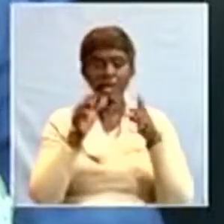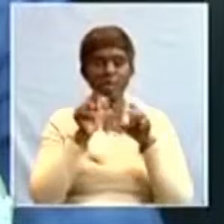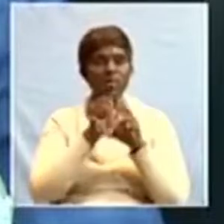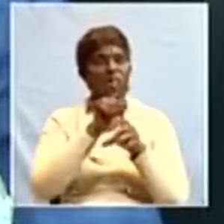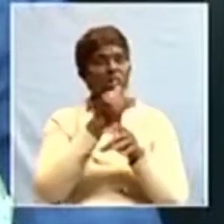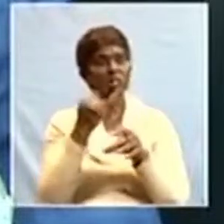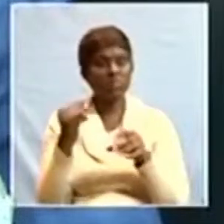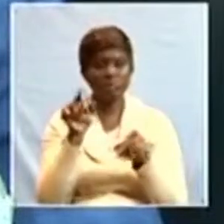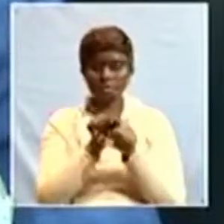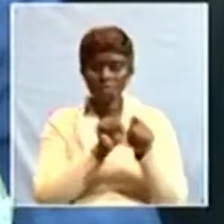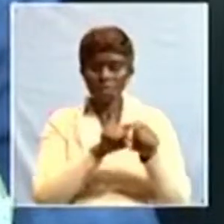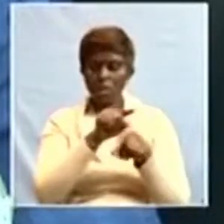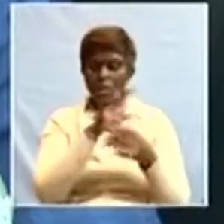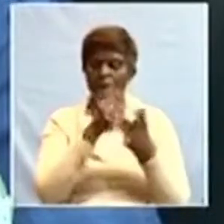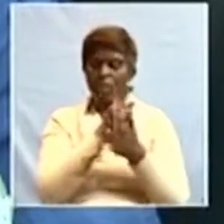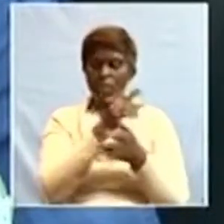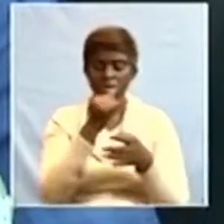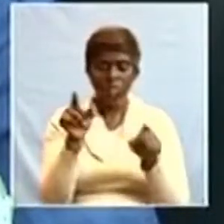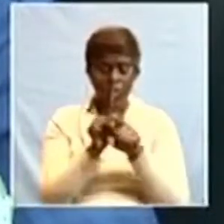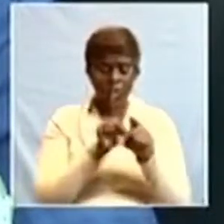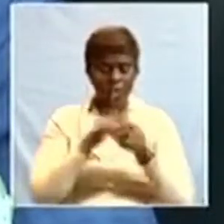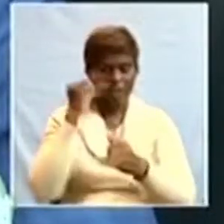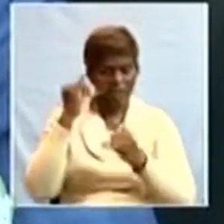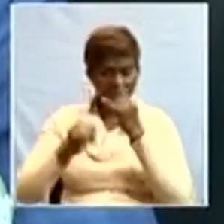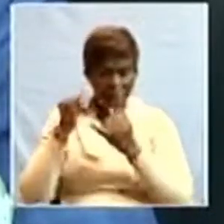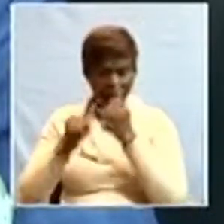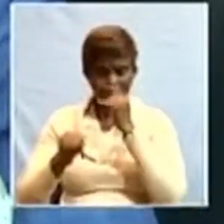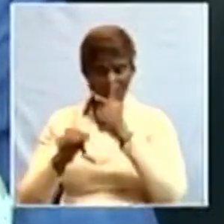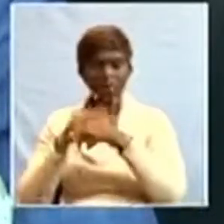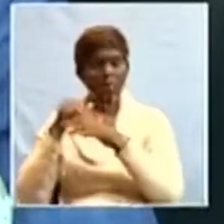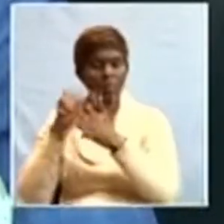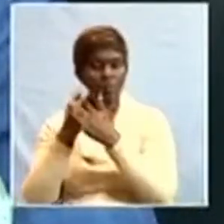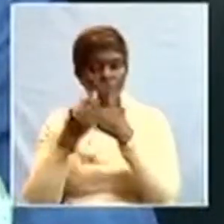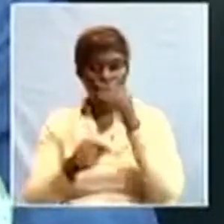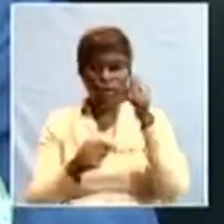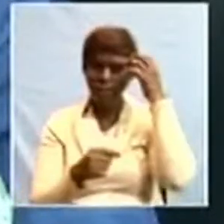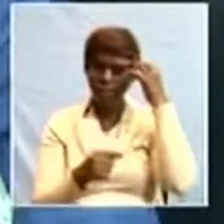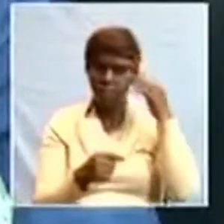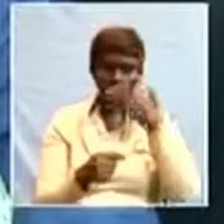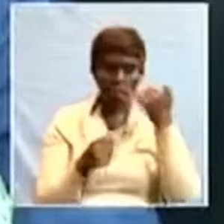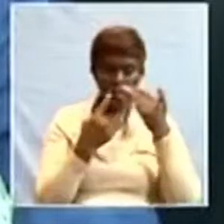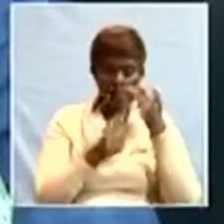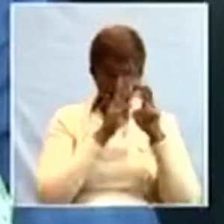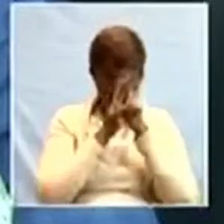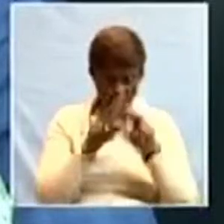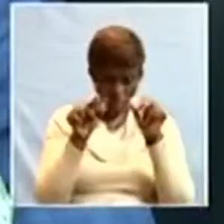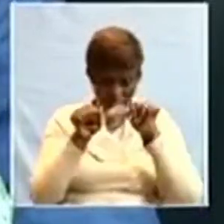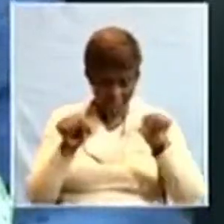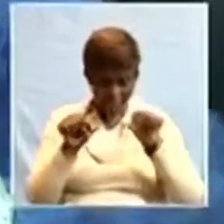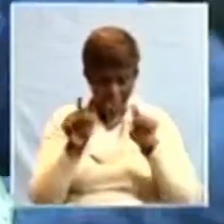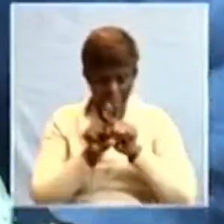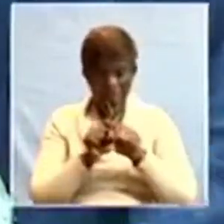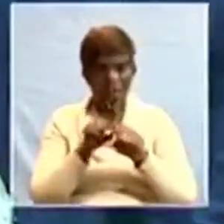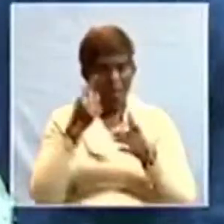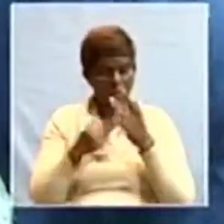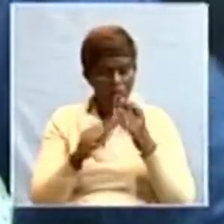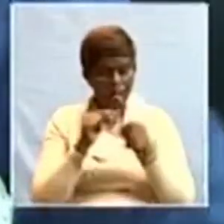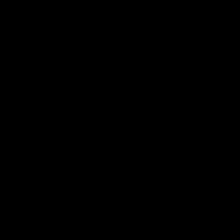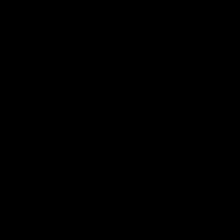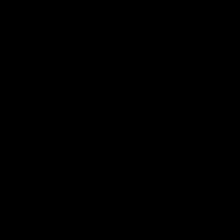issues. These issues must end at the process. Officers must respect audit. By bringing so